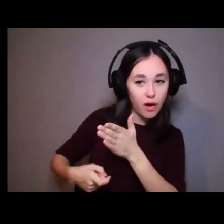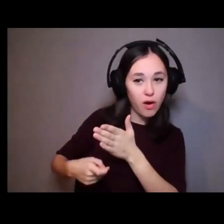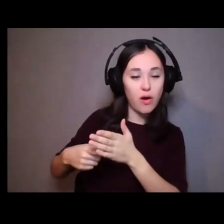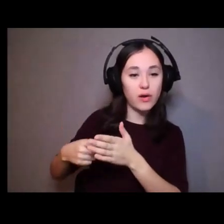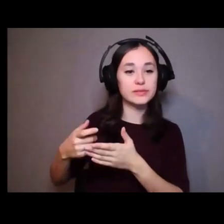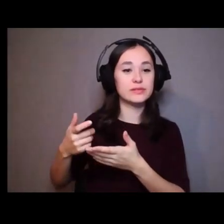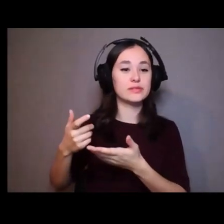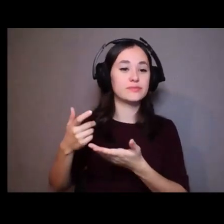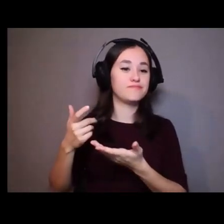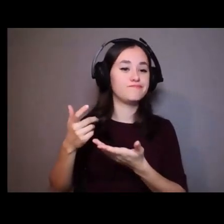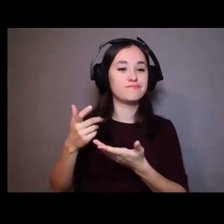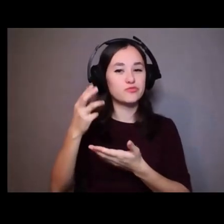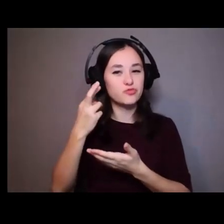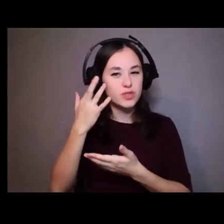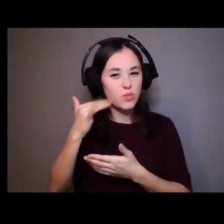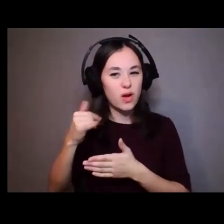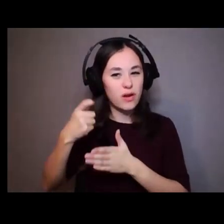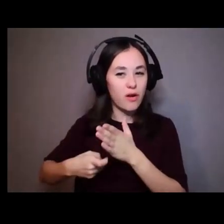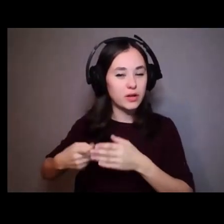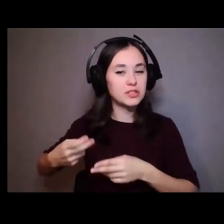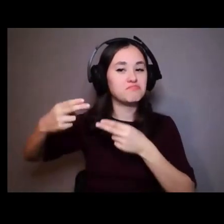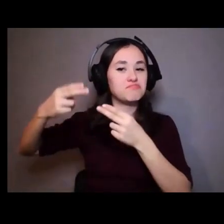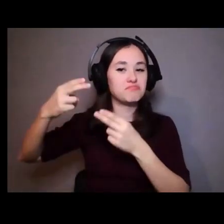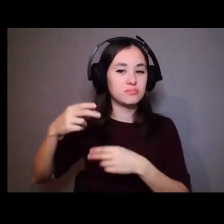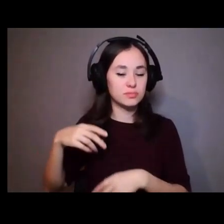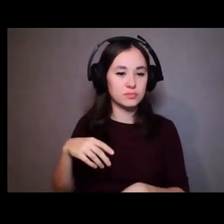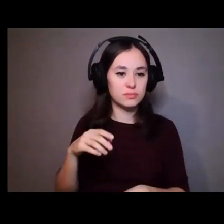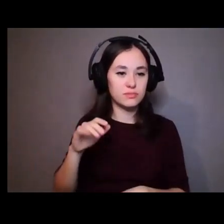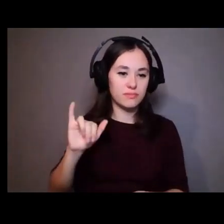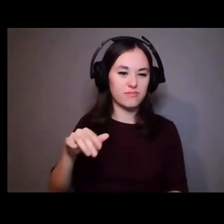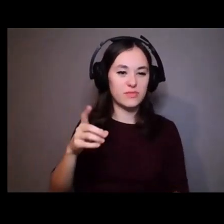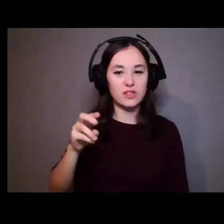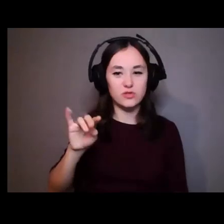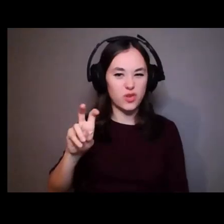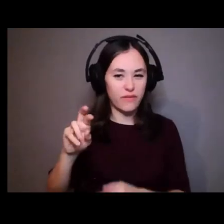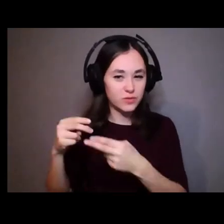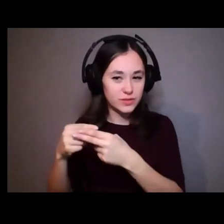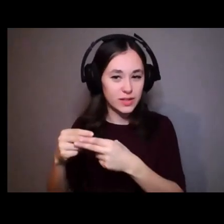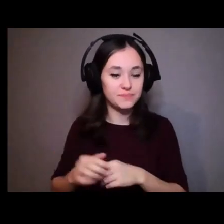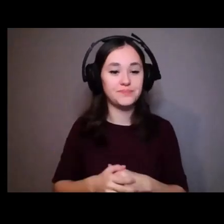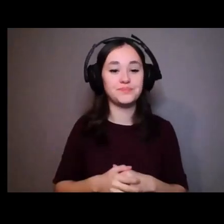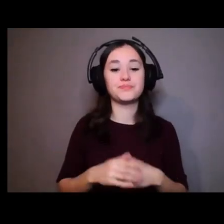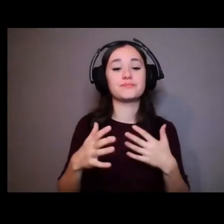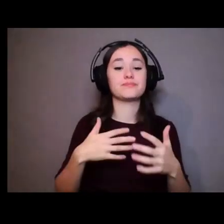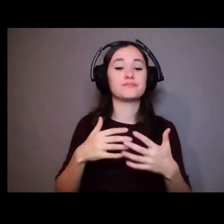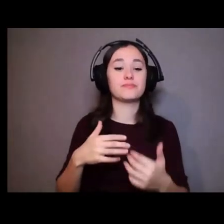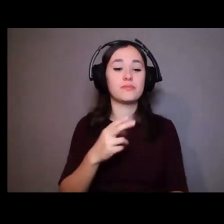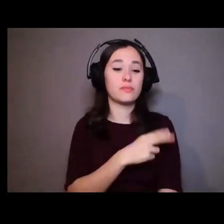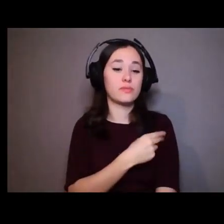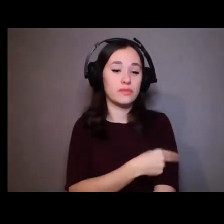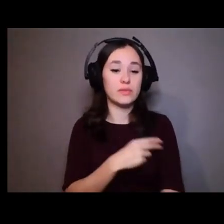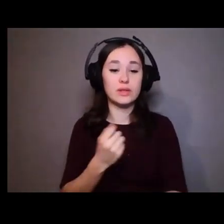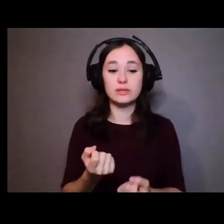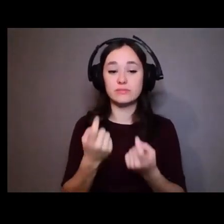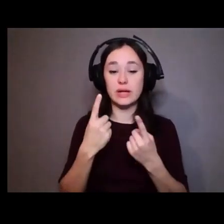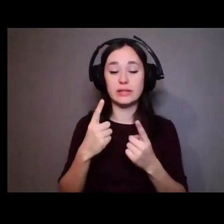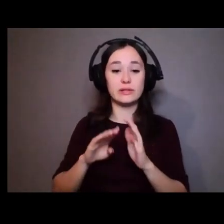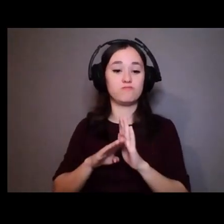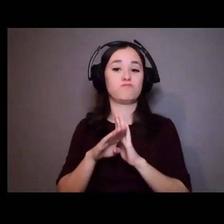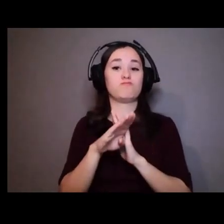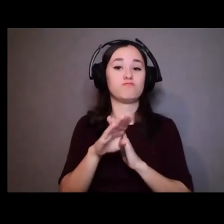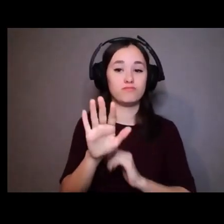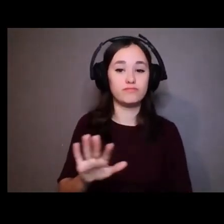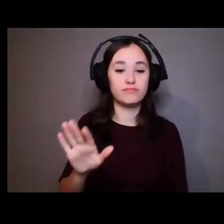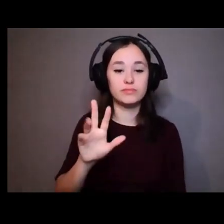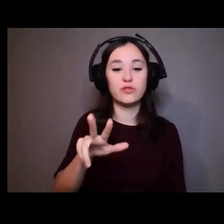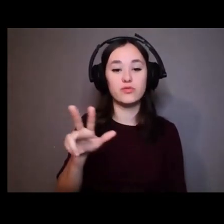pie charts. But Colorado's total hospital spending grew about 33% between state fiscal year